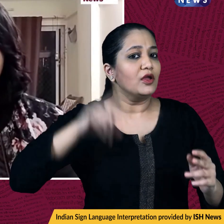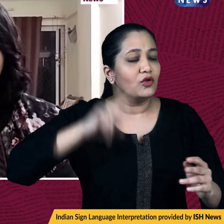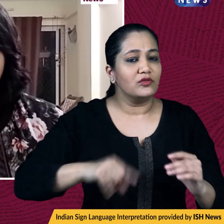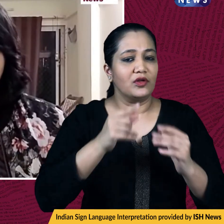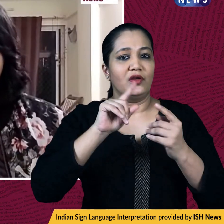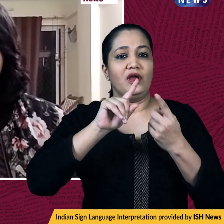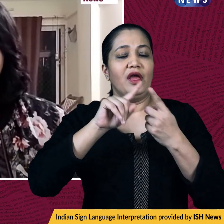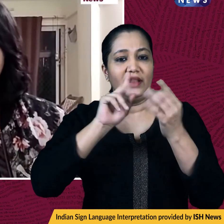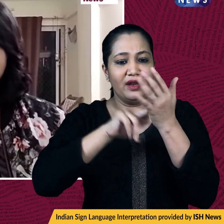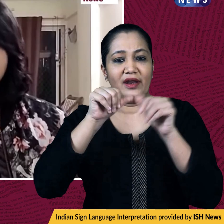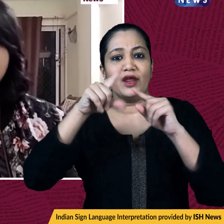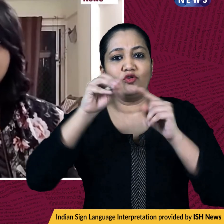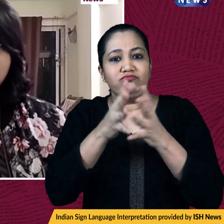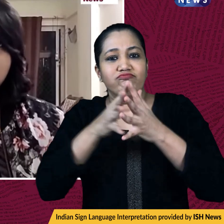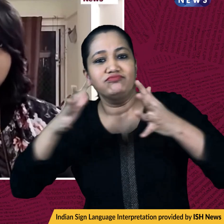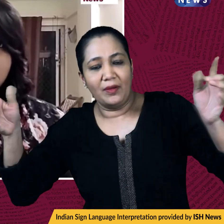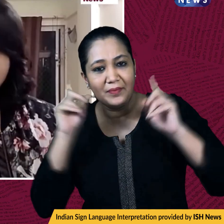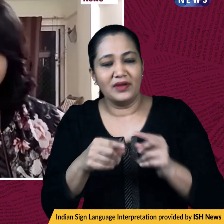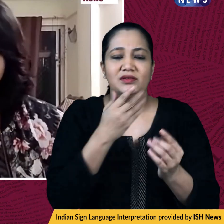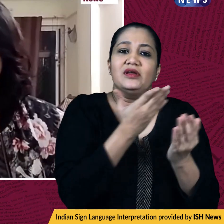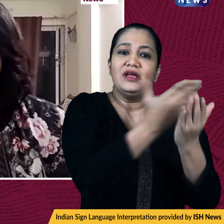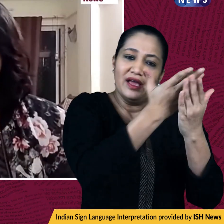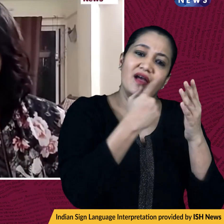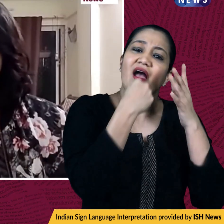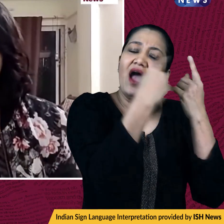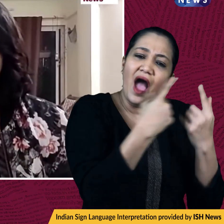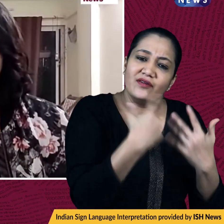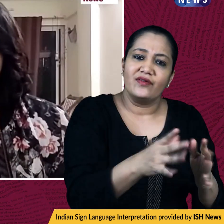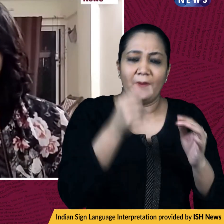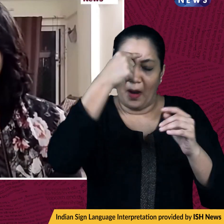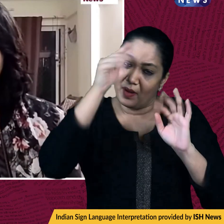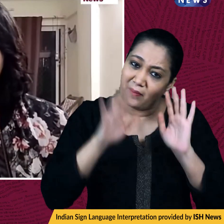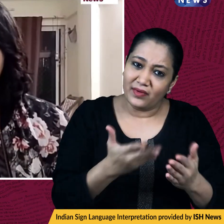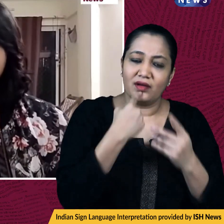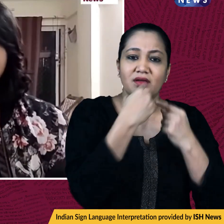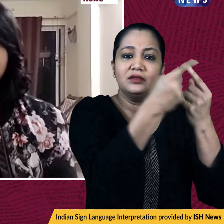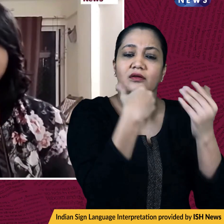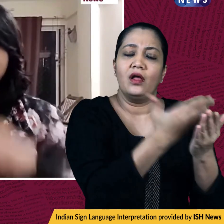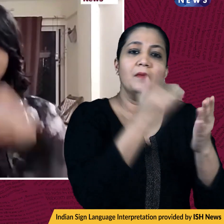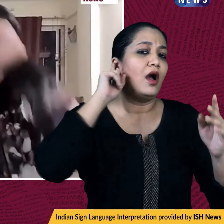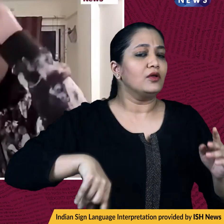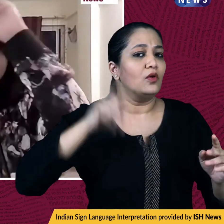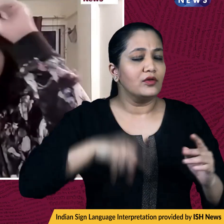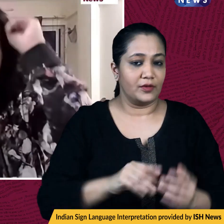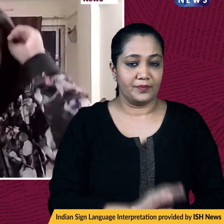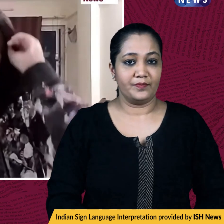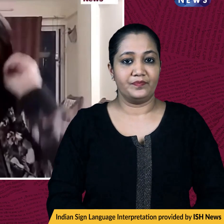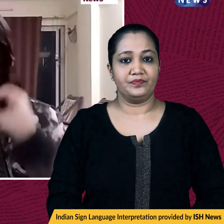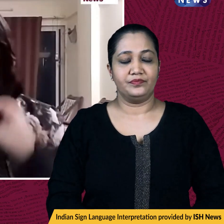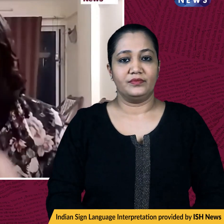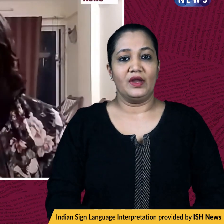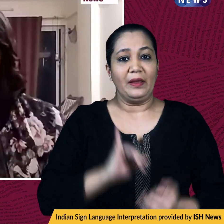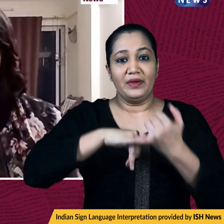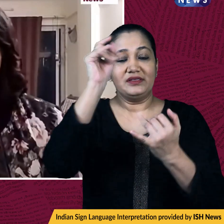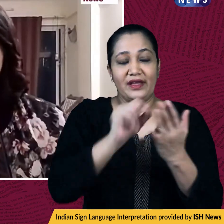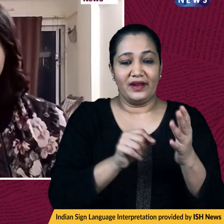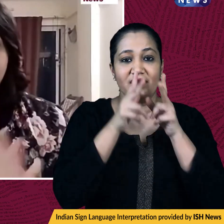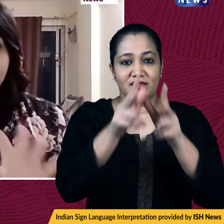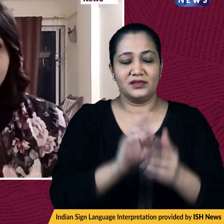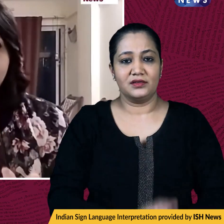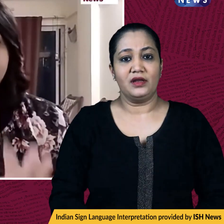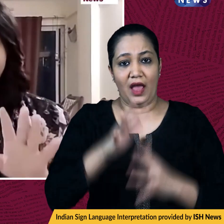Now, considering the new guidelines that have come in and the new announcements that have been made by the budget by the